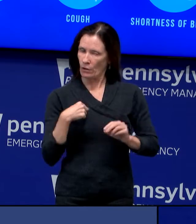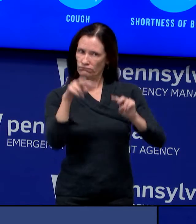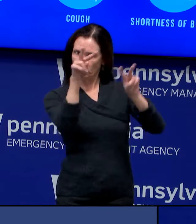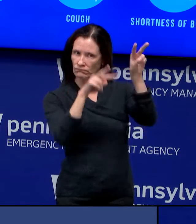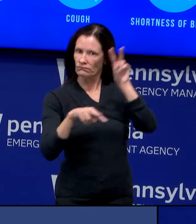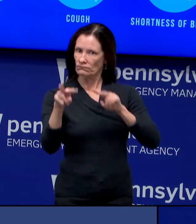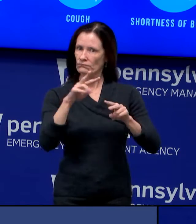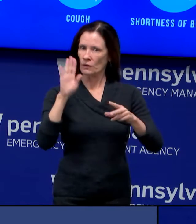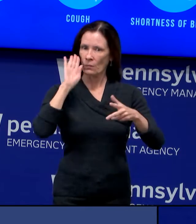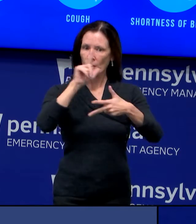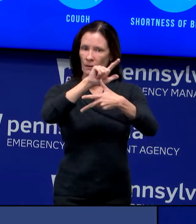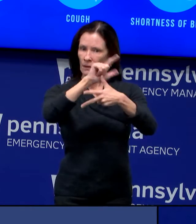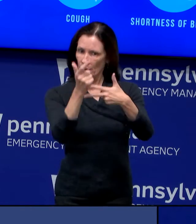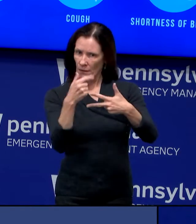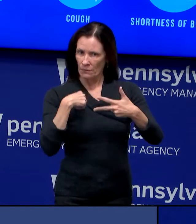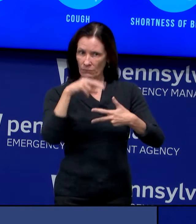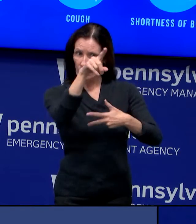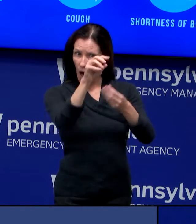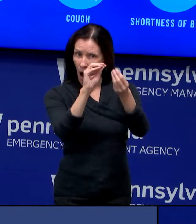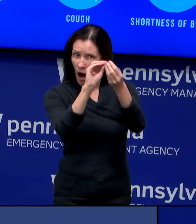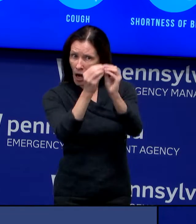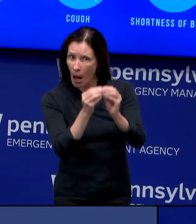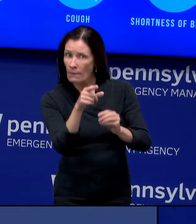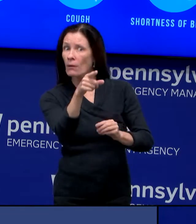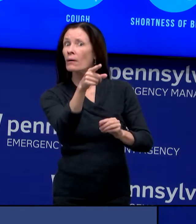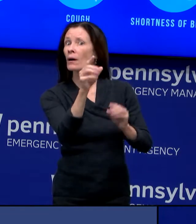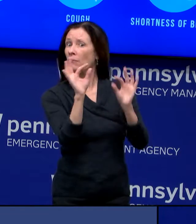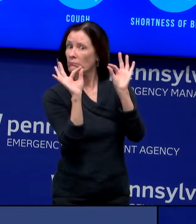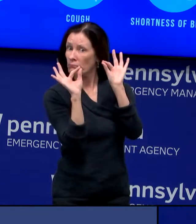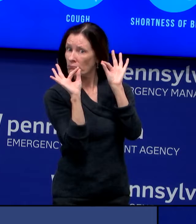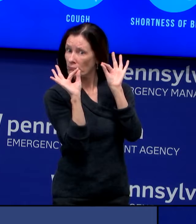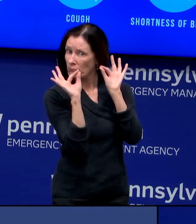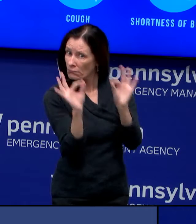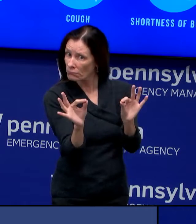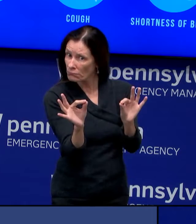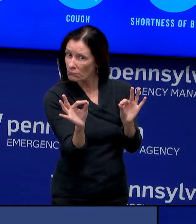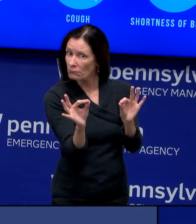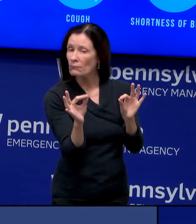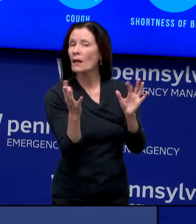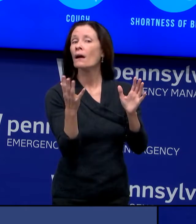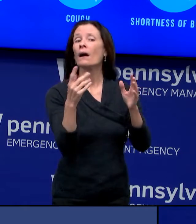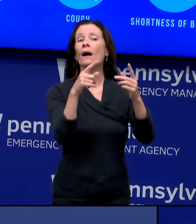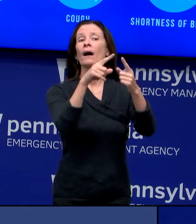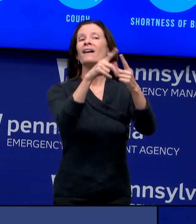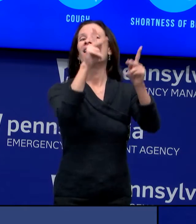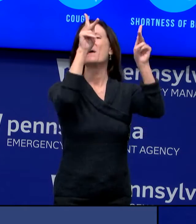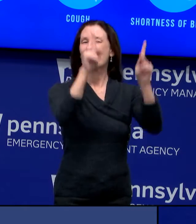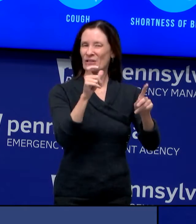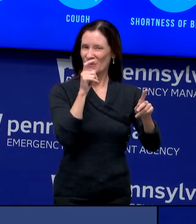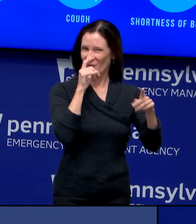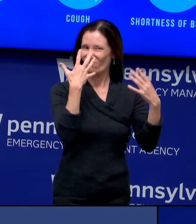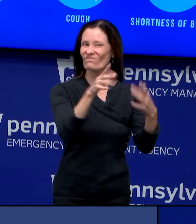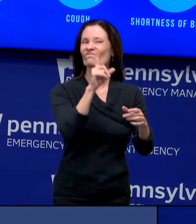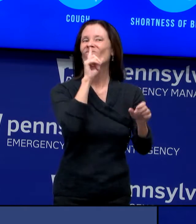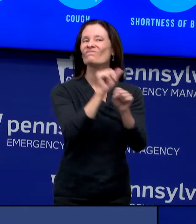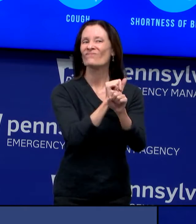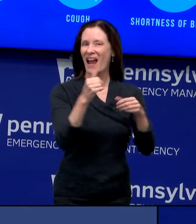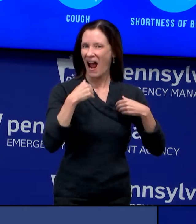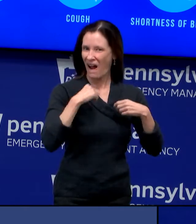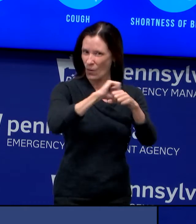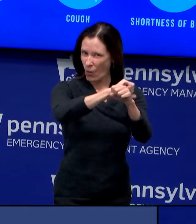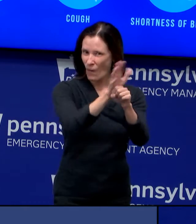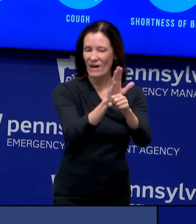further investigation. And in the spirit of transparency, we have wanted to report that to you, but it is complex. The